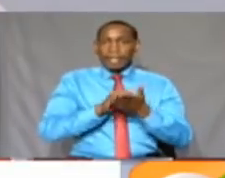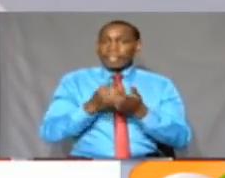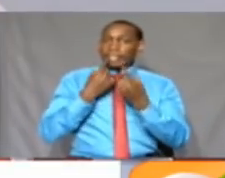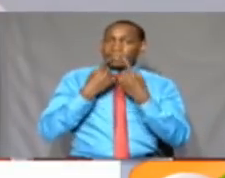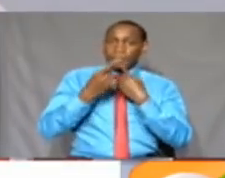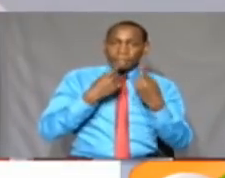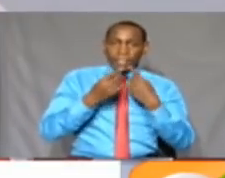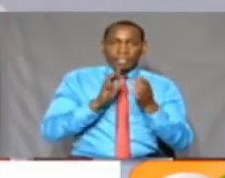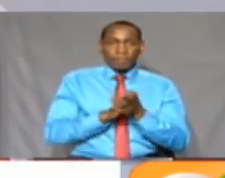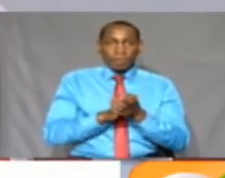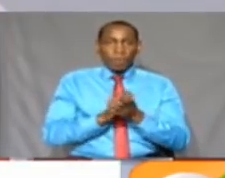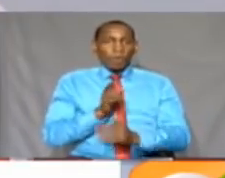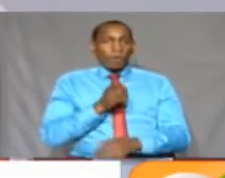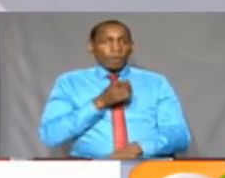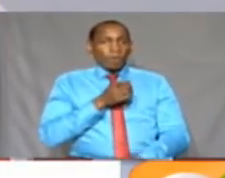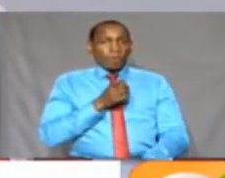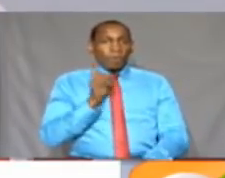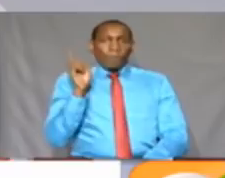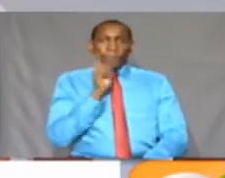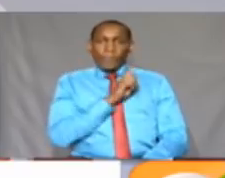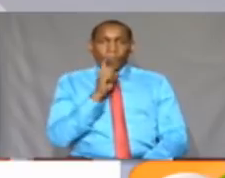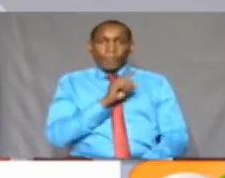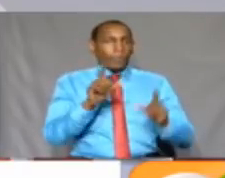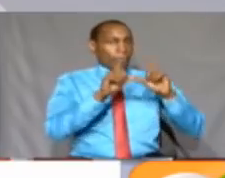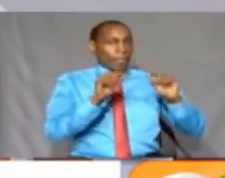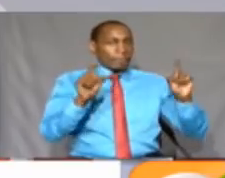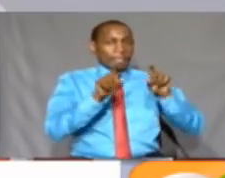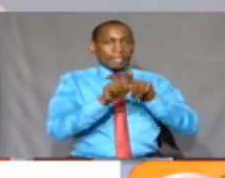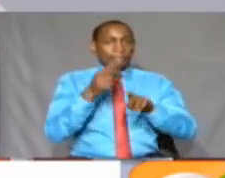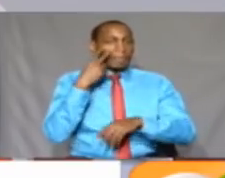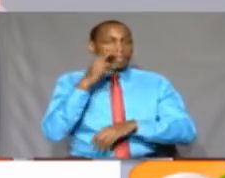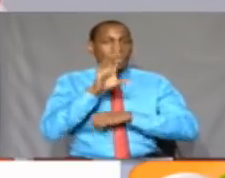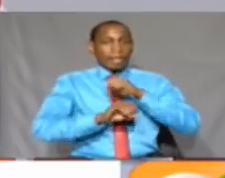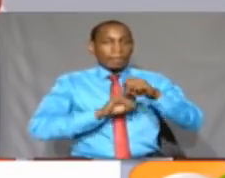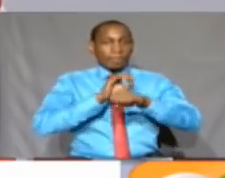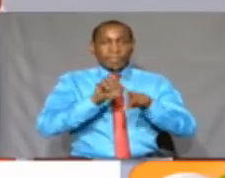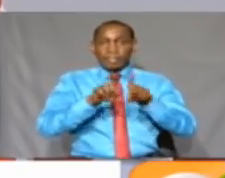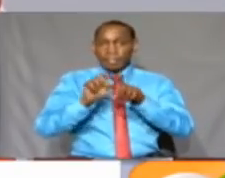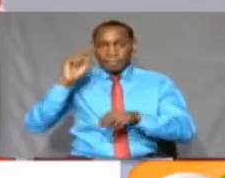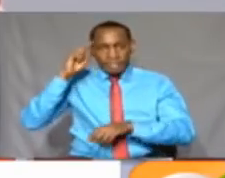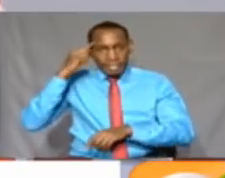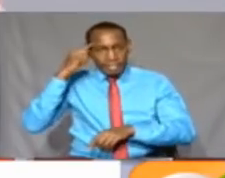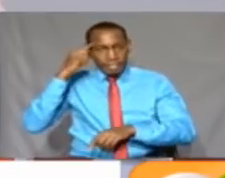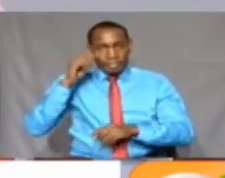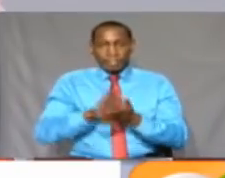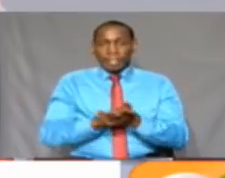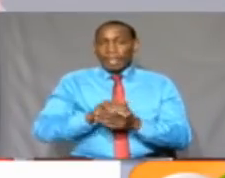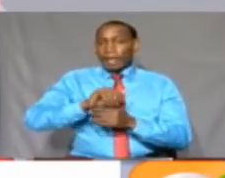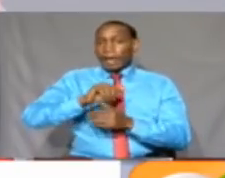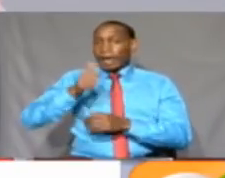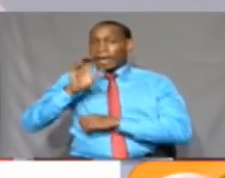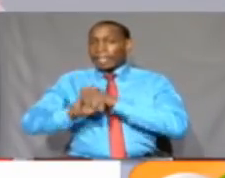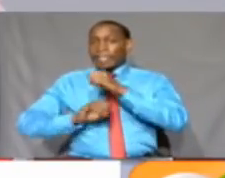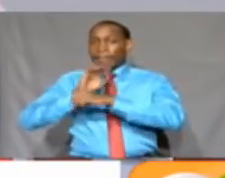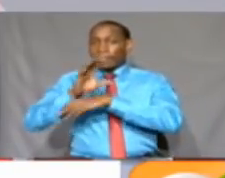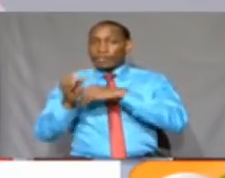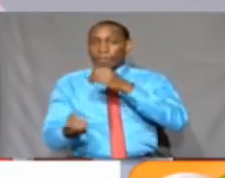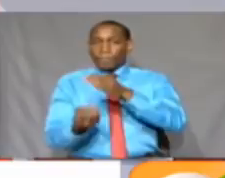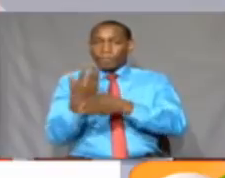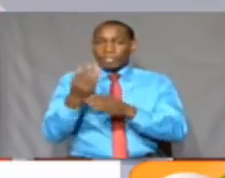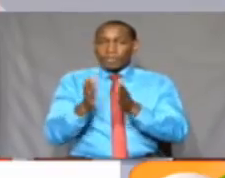these big, tough words that he sees in movies. And he thinks he's a great, because when you see the next one that he posts with